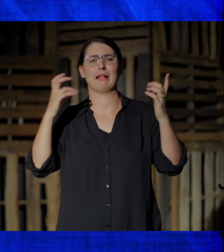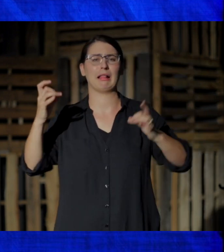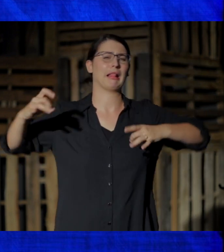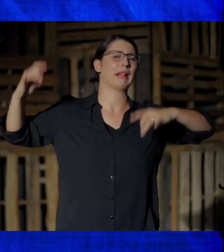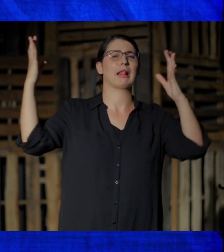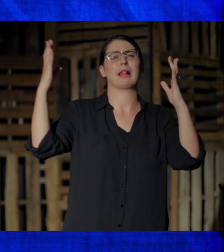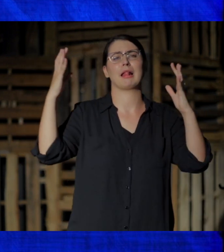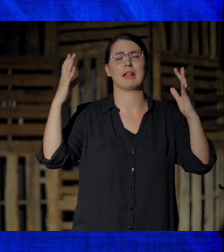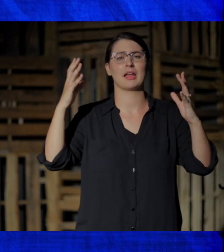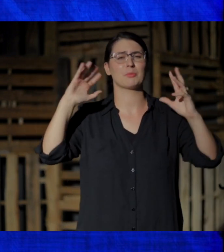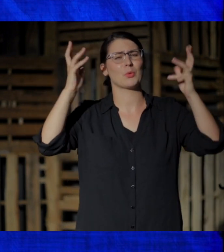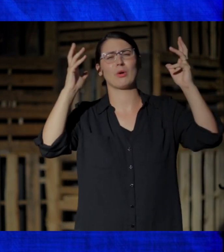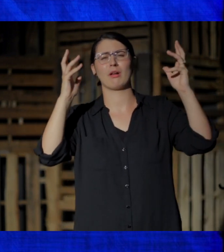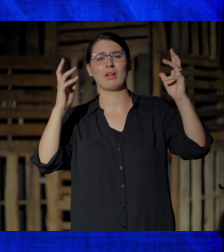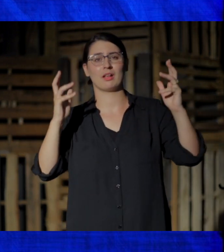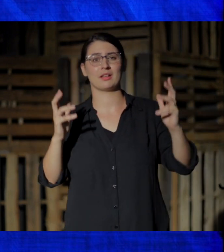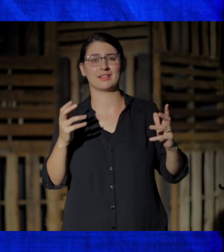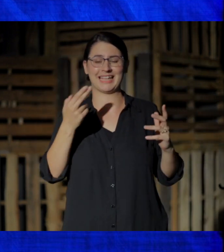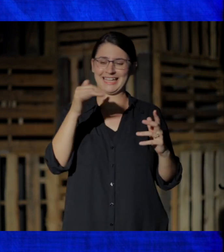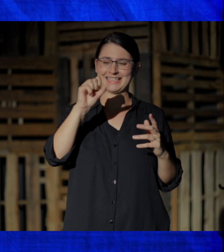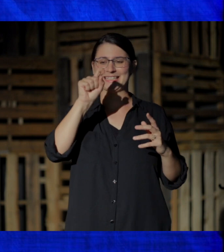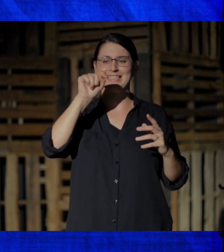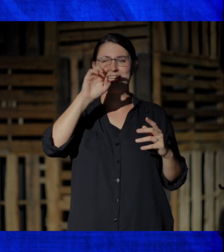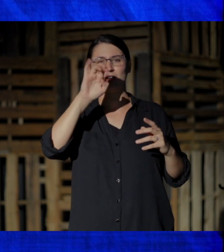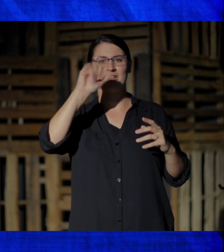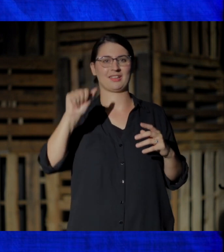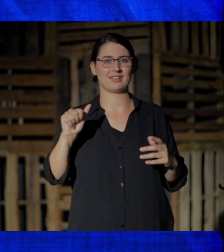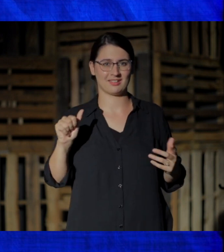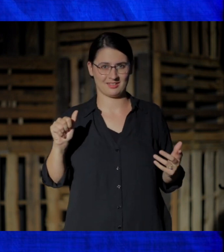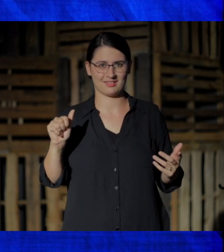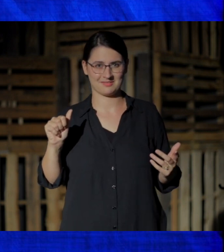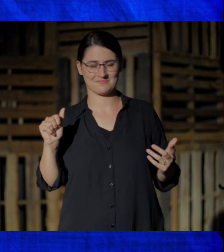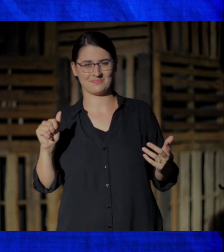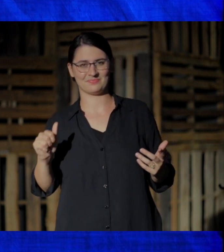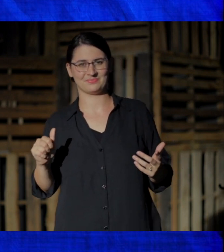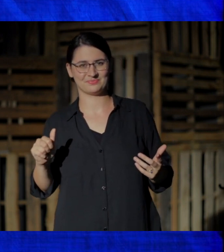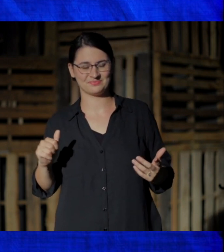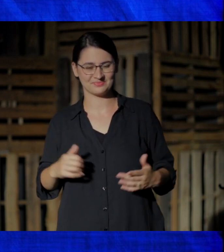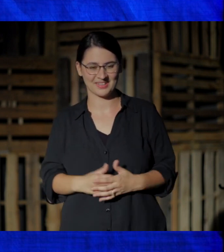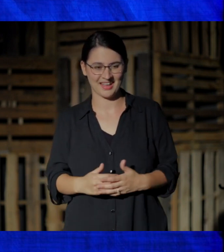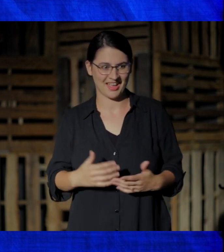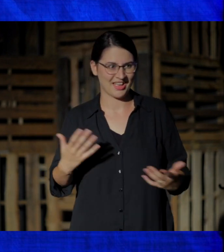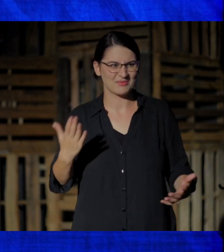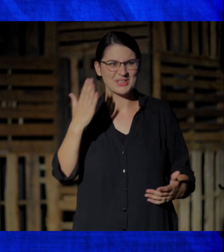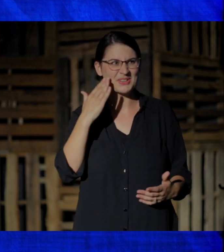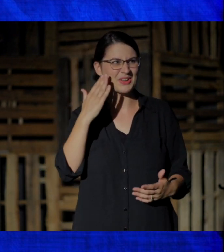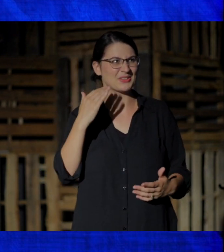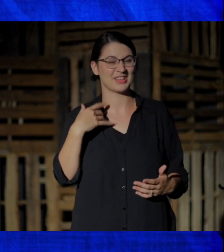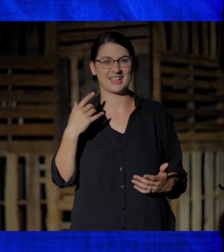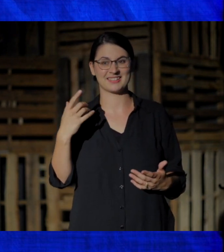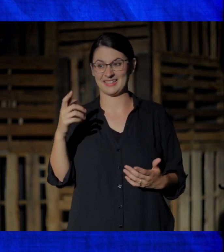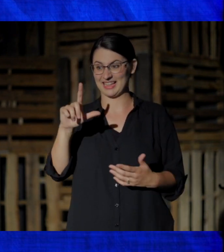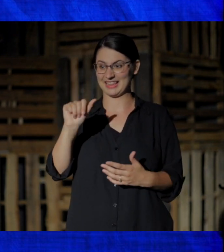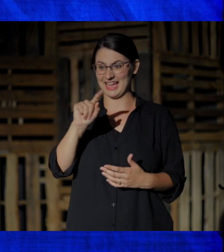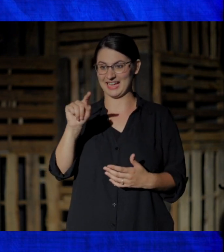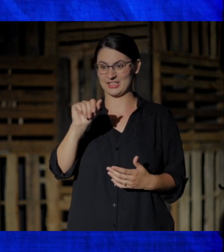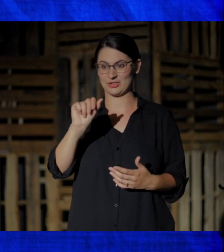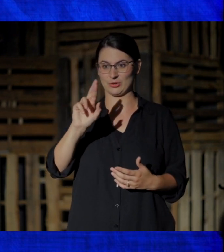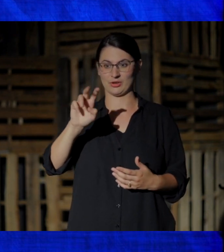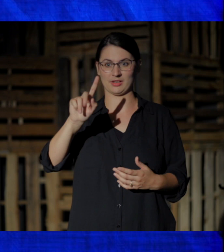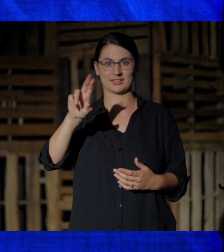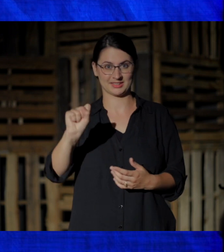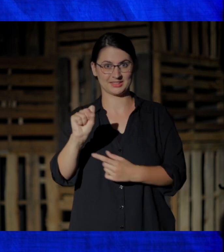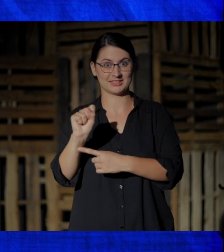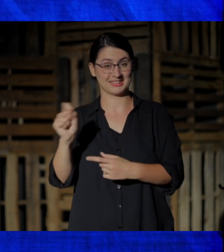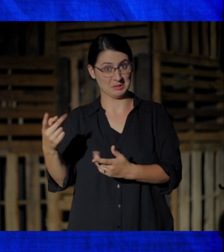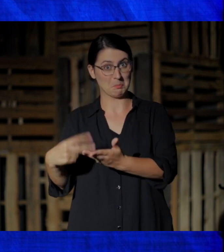hysteria. I mean, ain't nobody other than Jesus been there and come back to talk about it. Whether it was Lazarus, but he died before he got to write anything down, you know what I mean? But